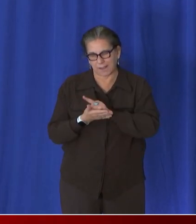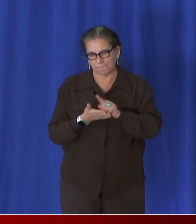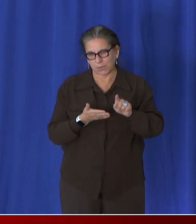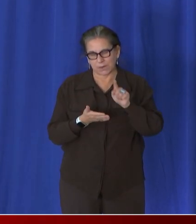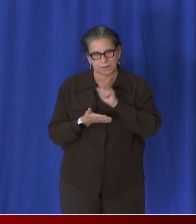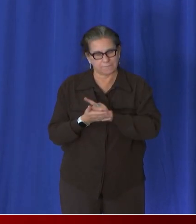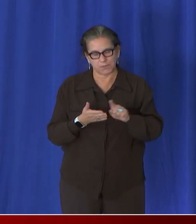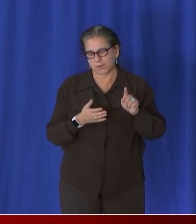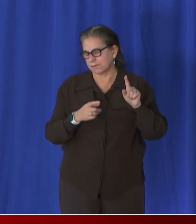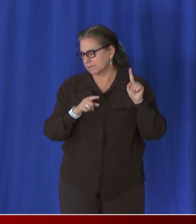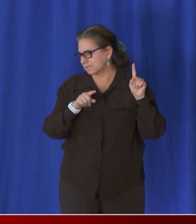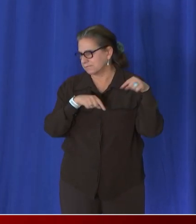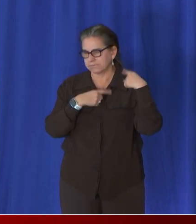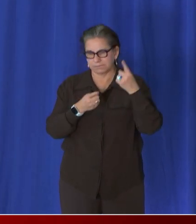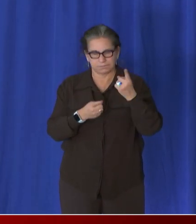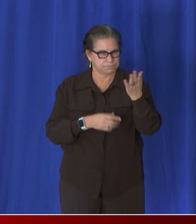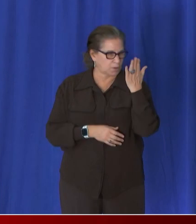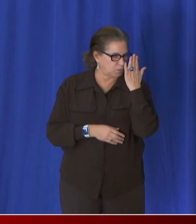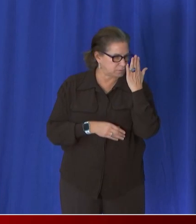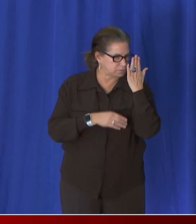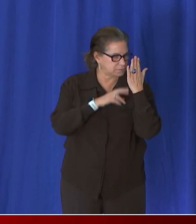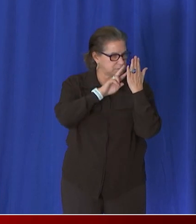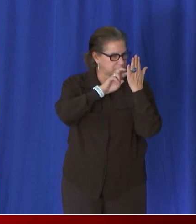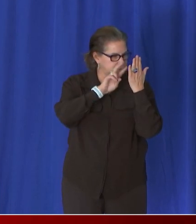2 quick questions on the rapid testing. Are